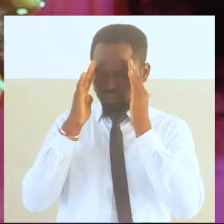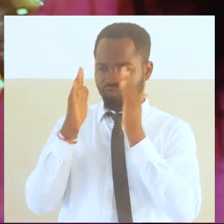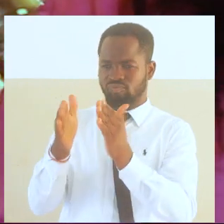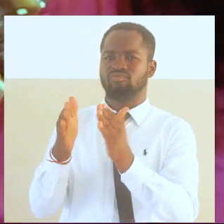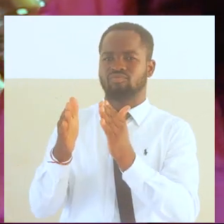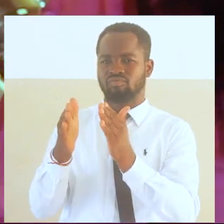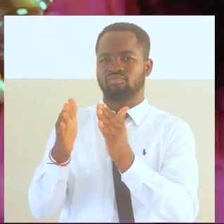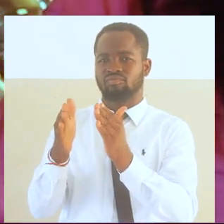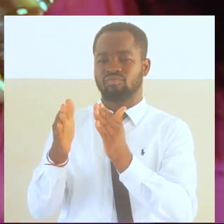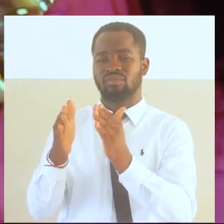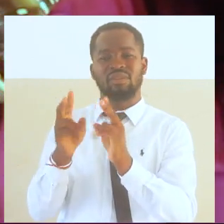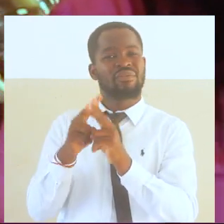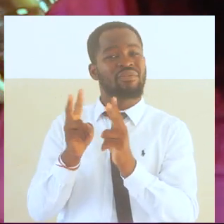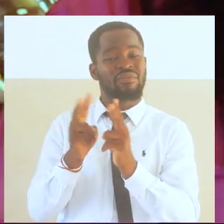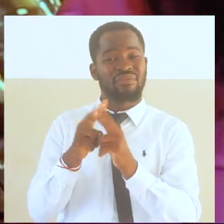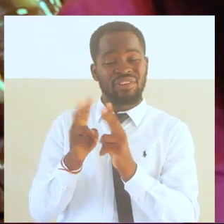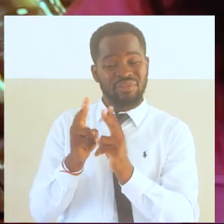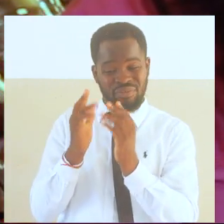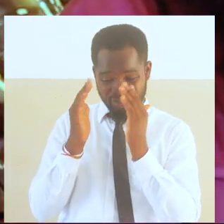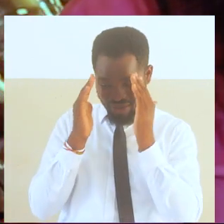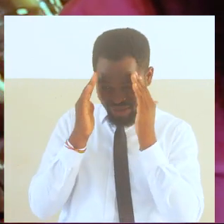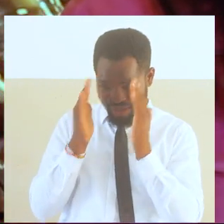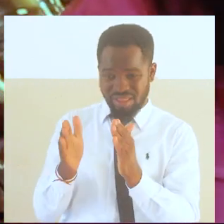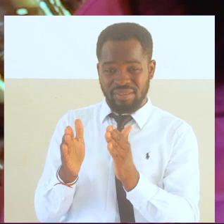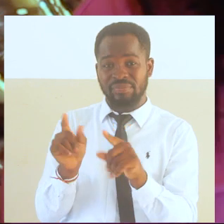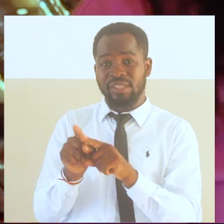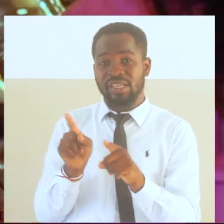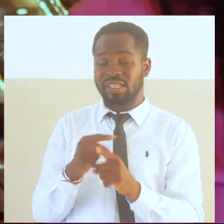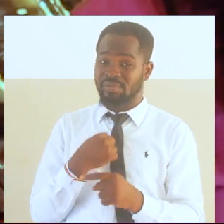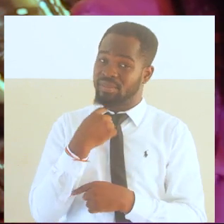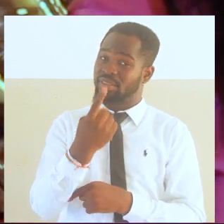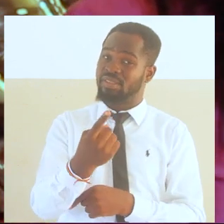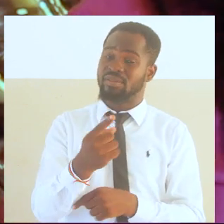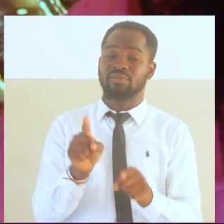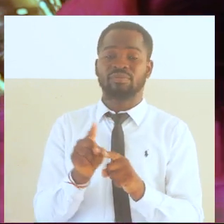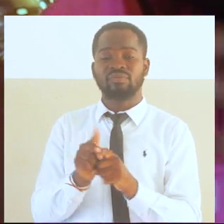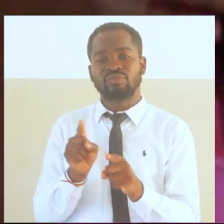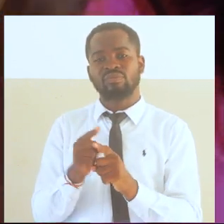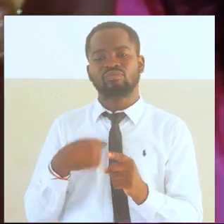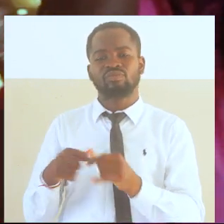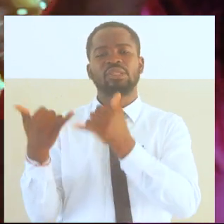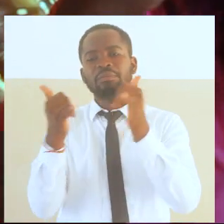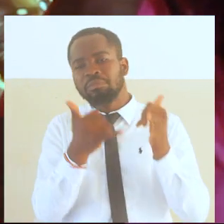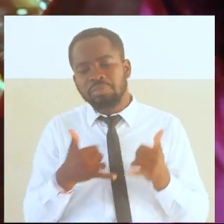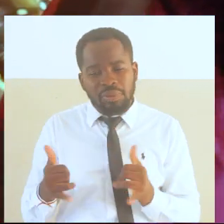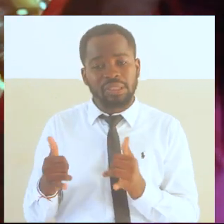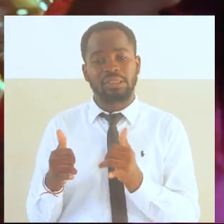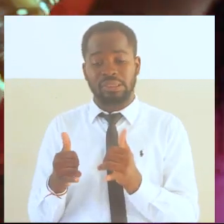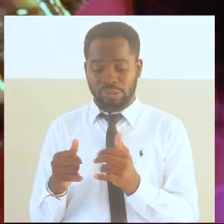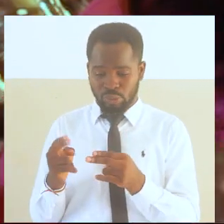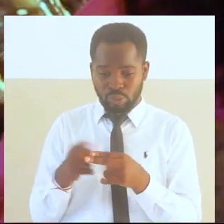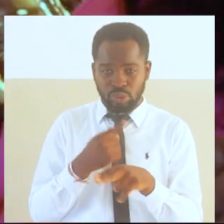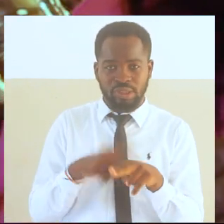and I was so embarrassed that I didn't know what to do. I couldn't get up, I could not do anything. The stench was